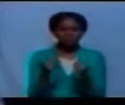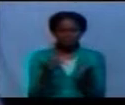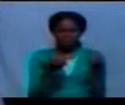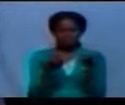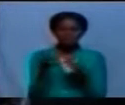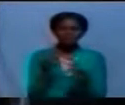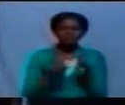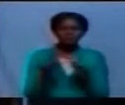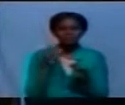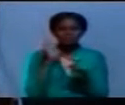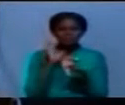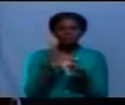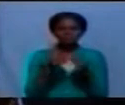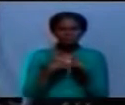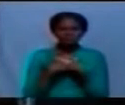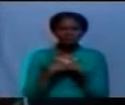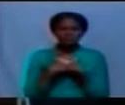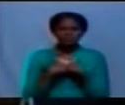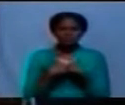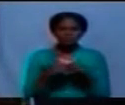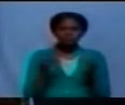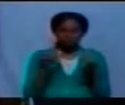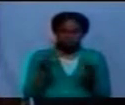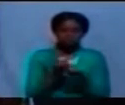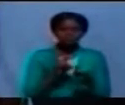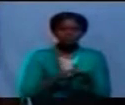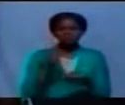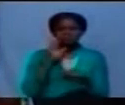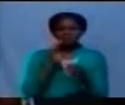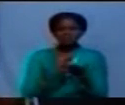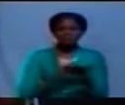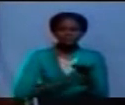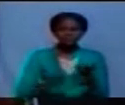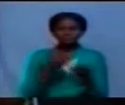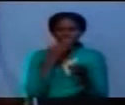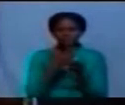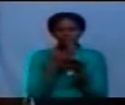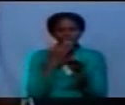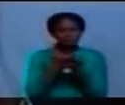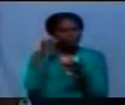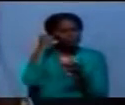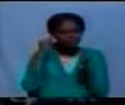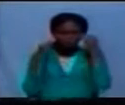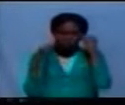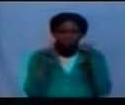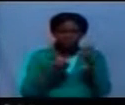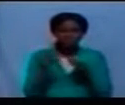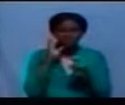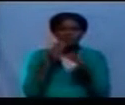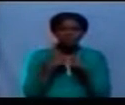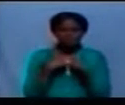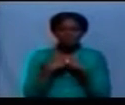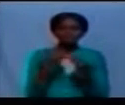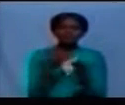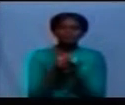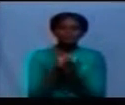people come in and believe in your idea and they'll believe that this is a doable idea, it's a profitable idea, and people get their money, their hard-earned